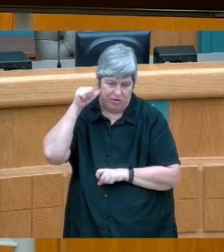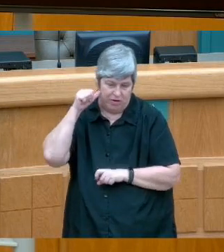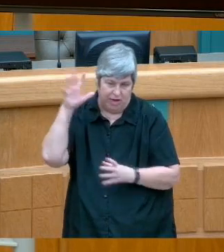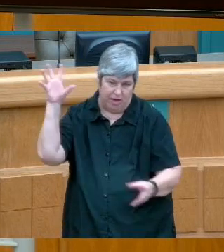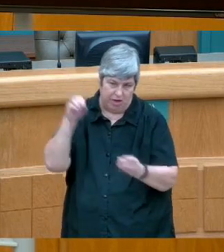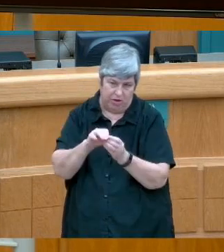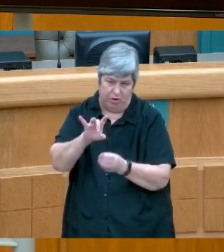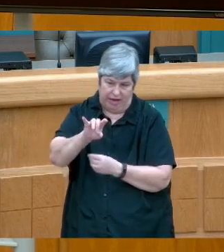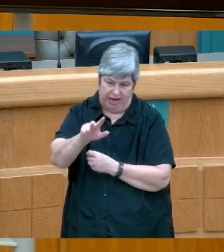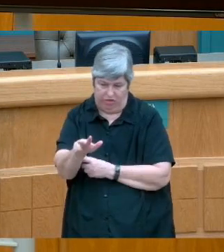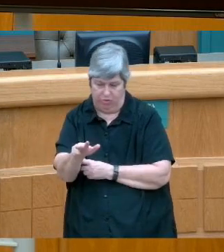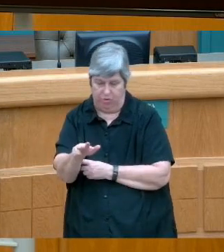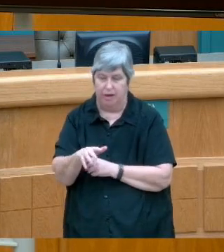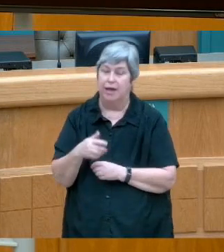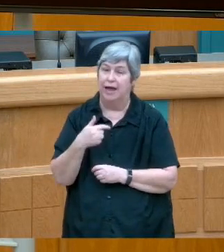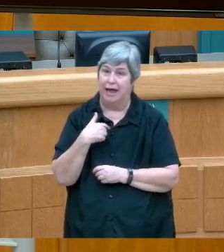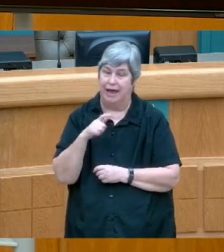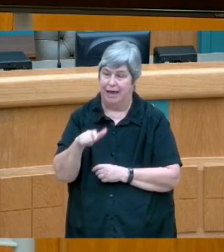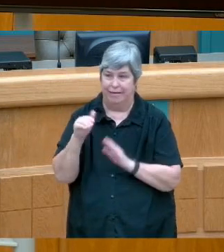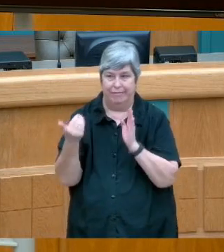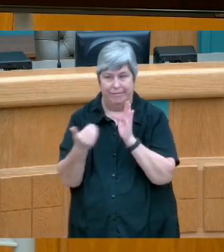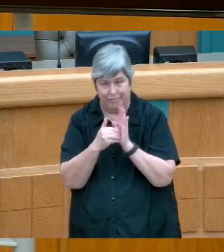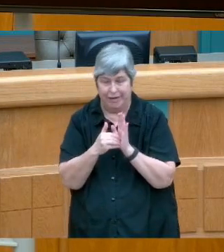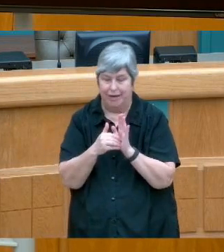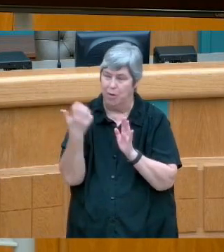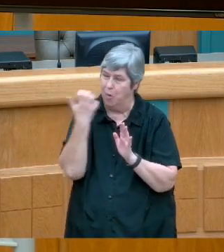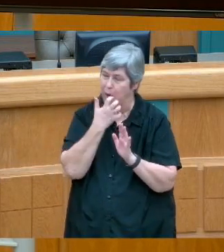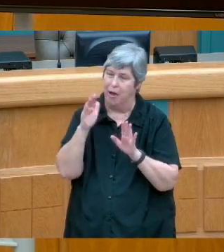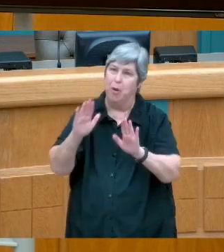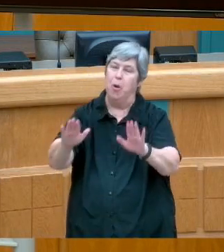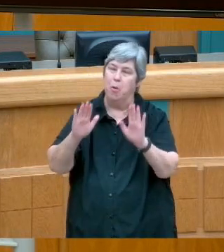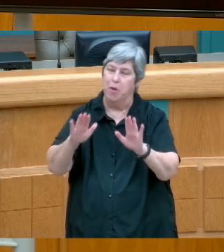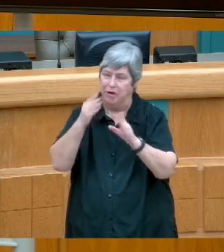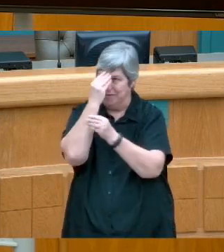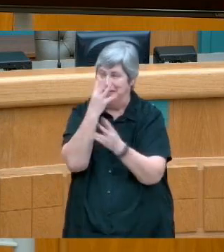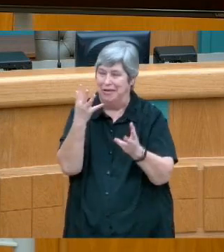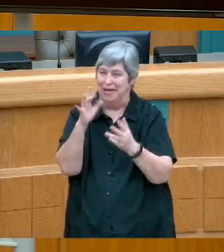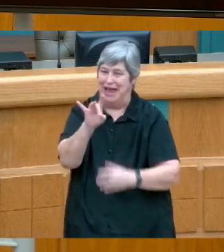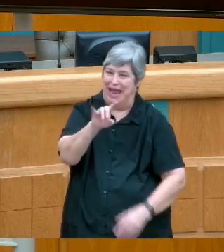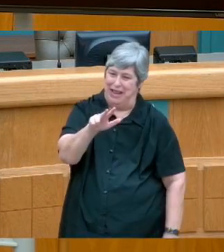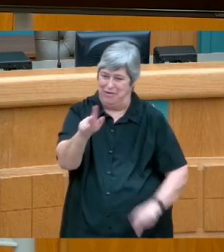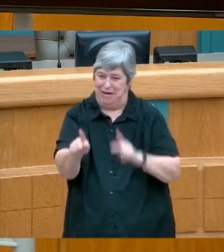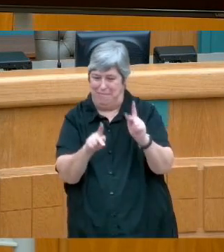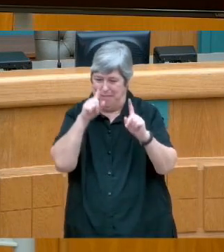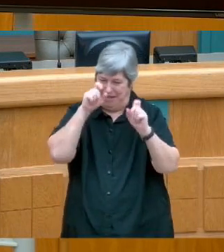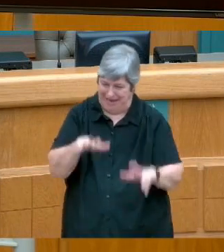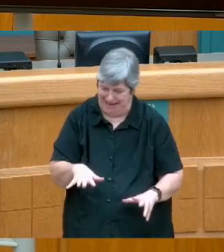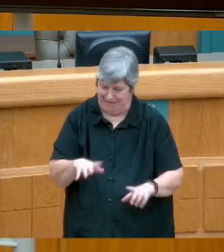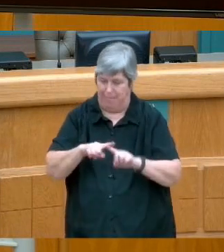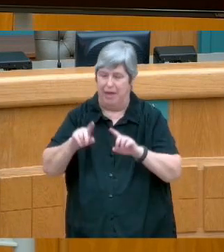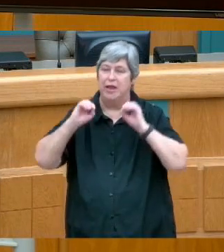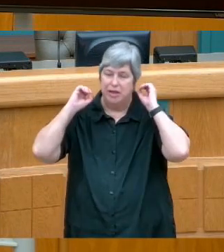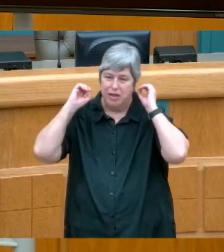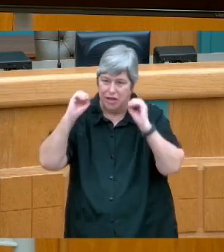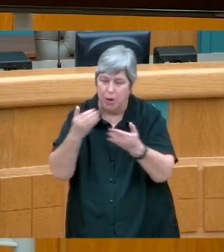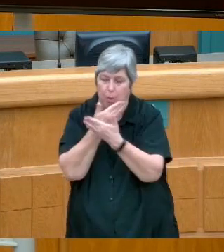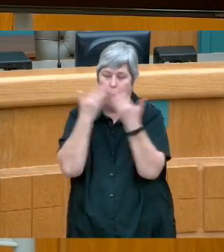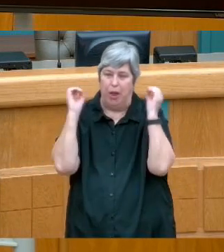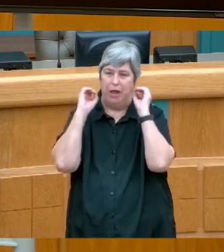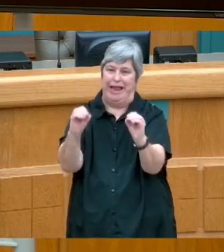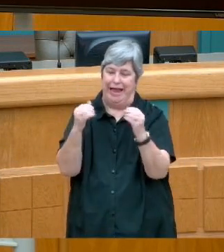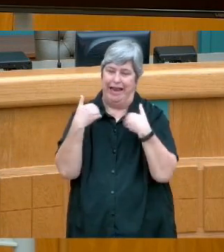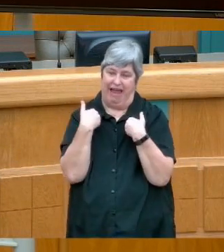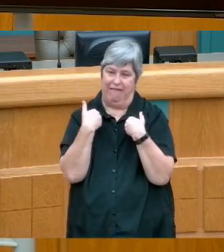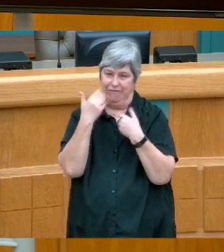of 83. And I just have to repeat it because it's such great news. So 83 out of 83 were negative results,